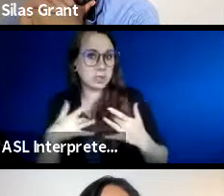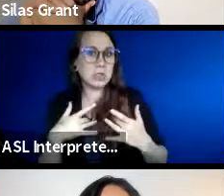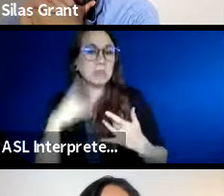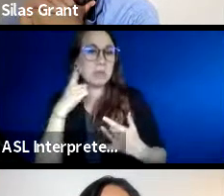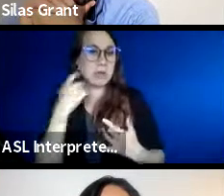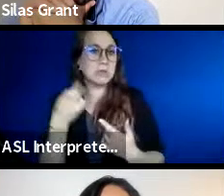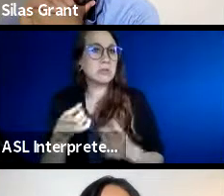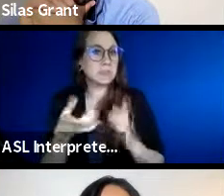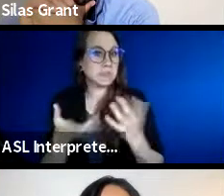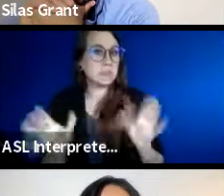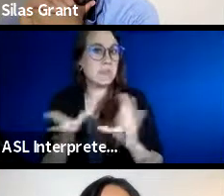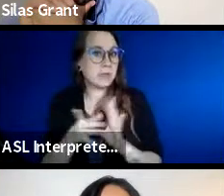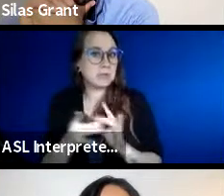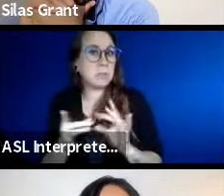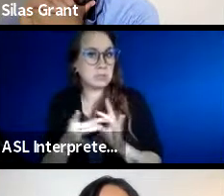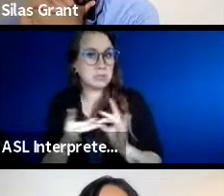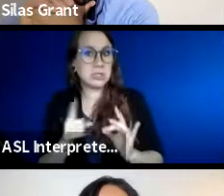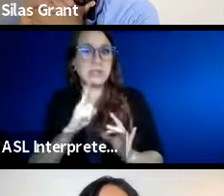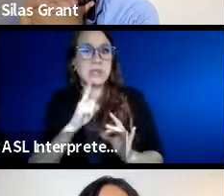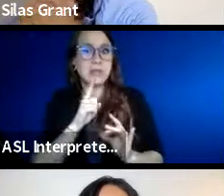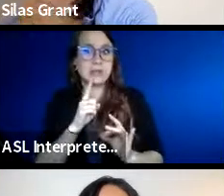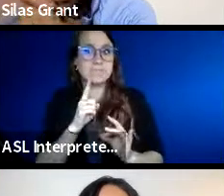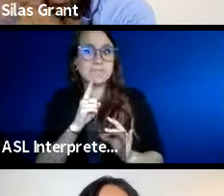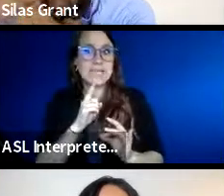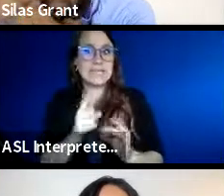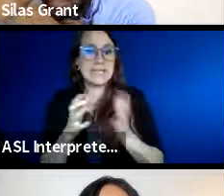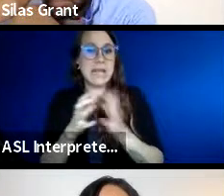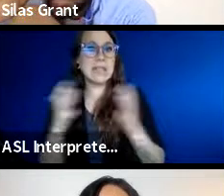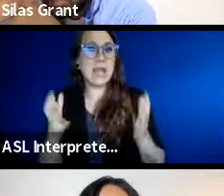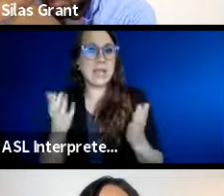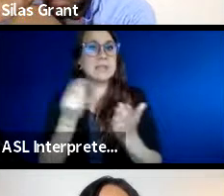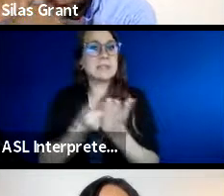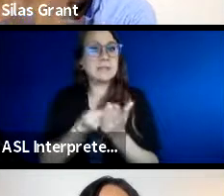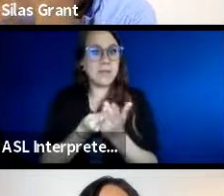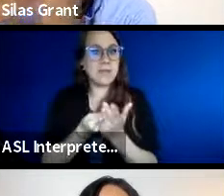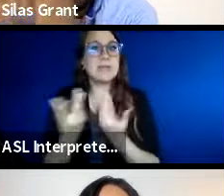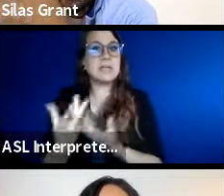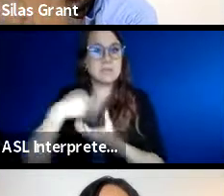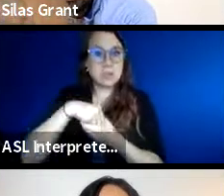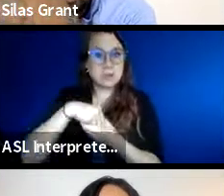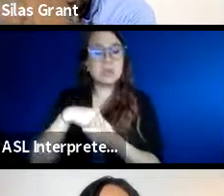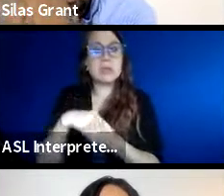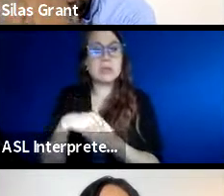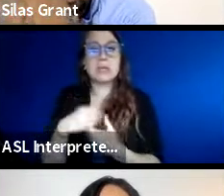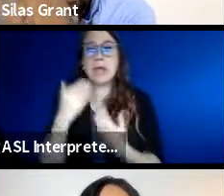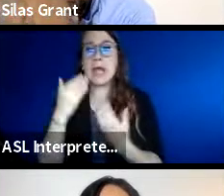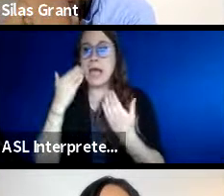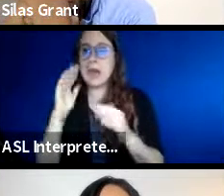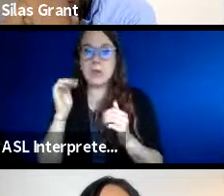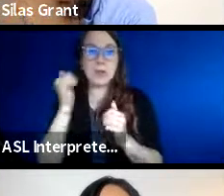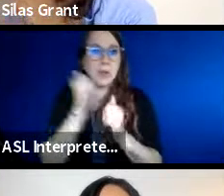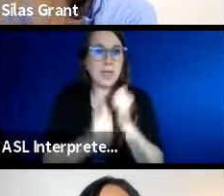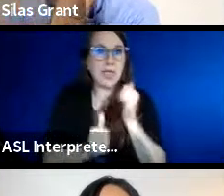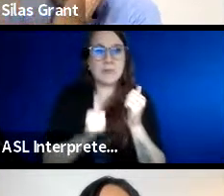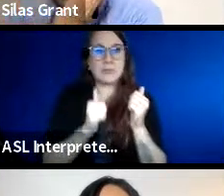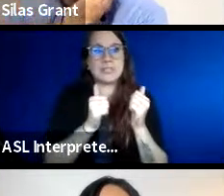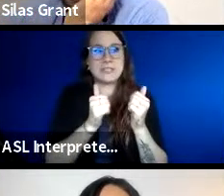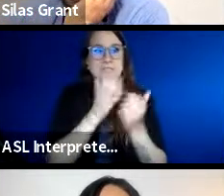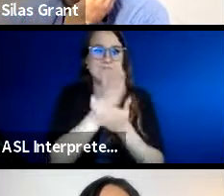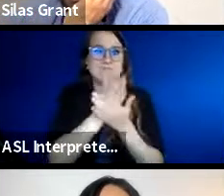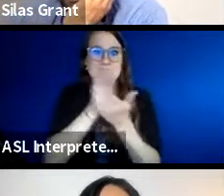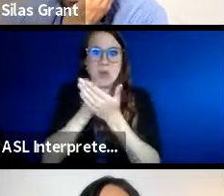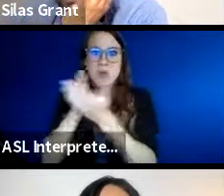you said, there is a lot that is funded in there. I don't know what every element of the